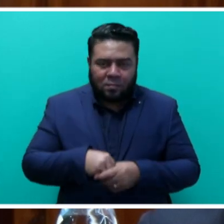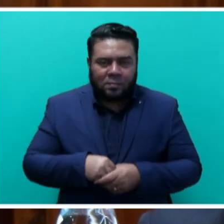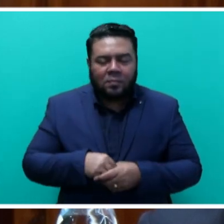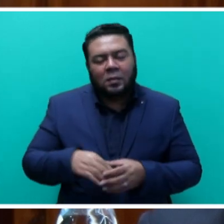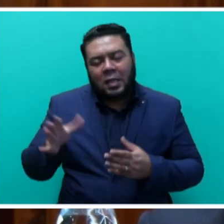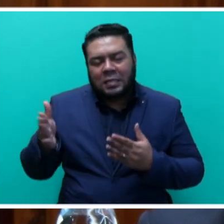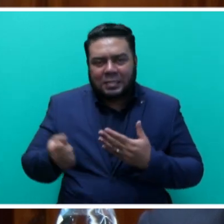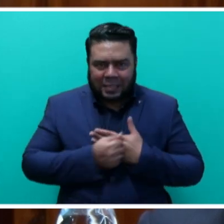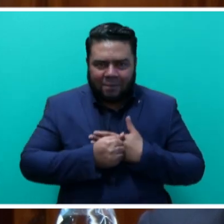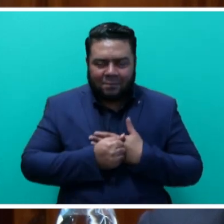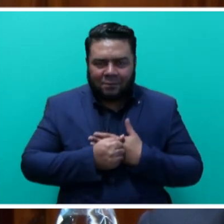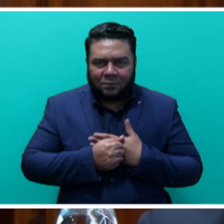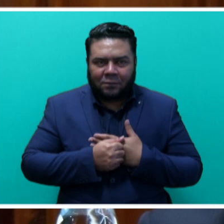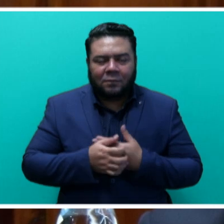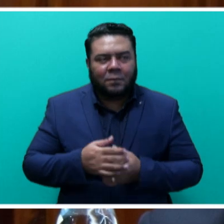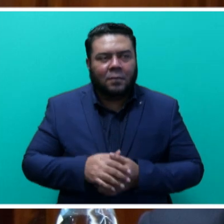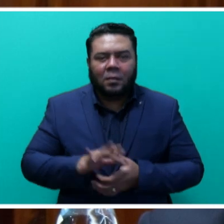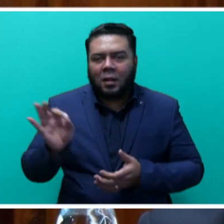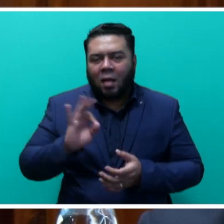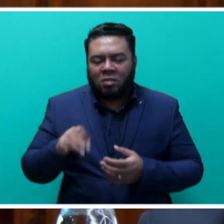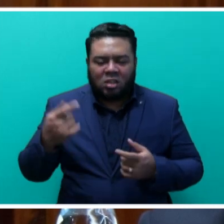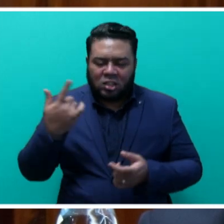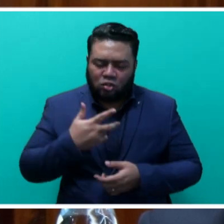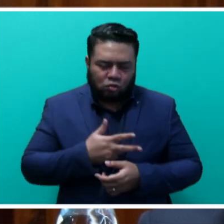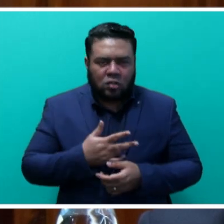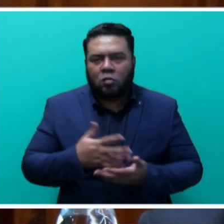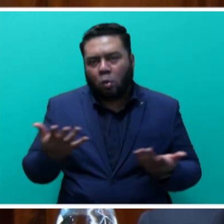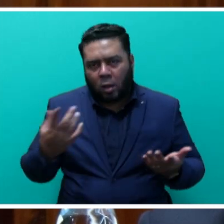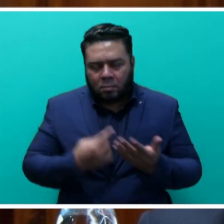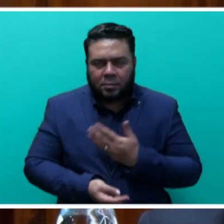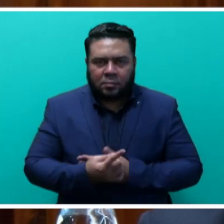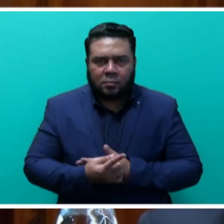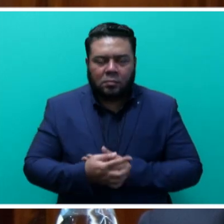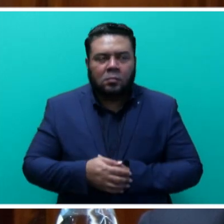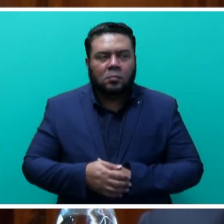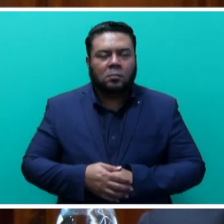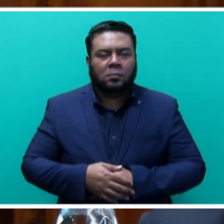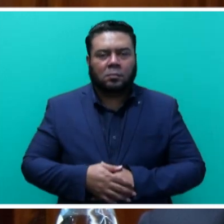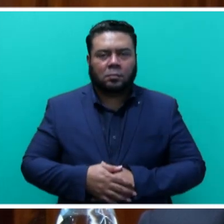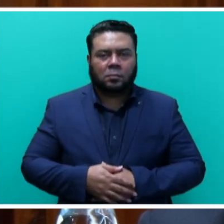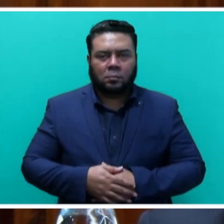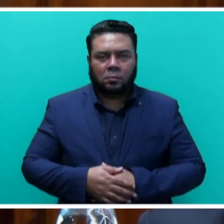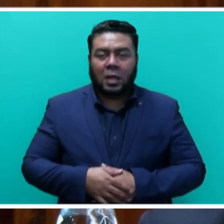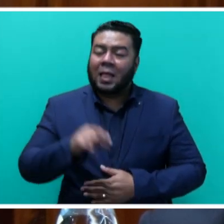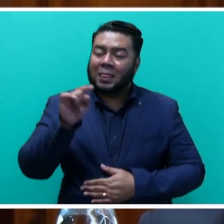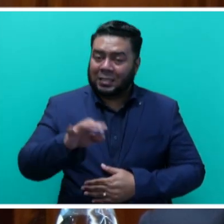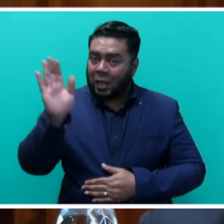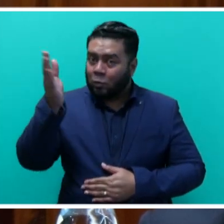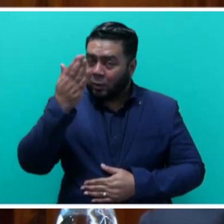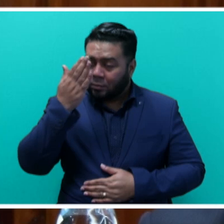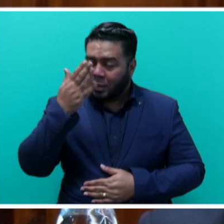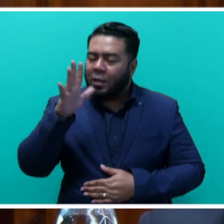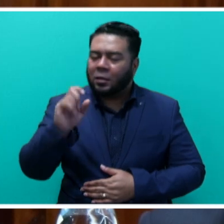and safely evacuated without any injuries by airport personnel. This outcome is